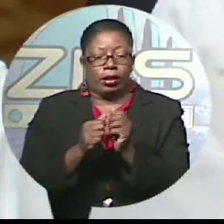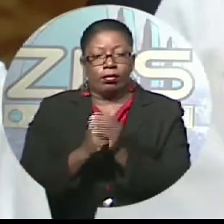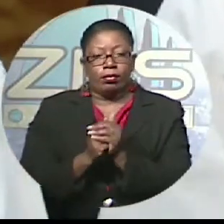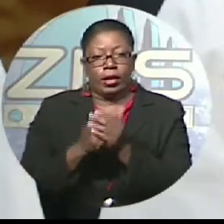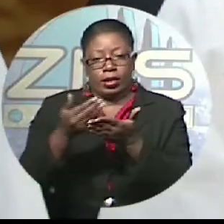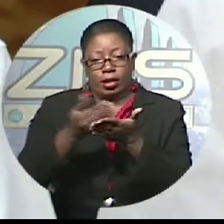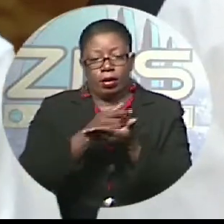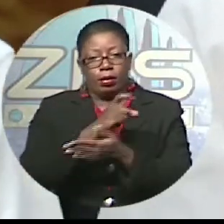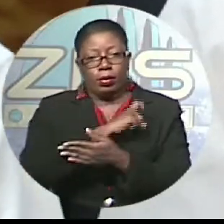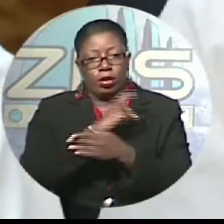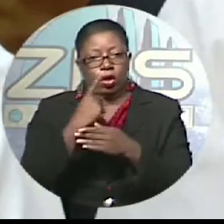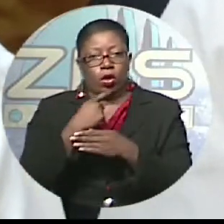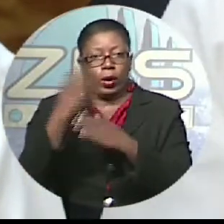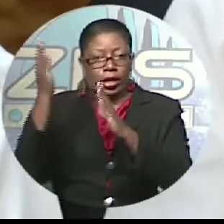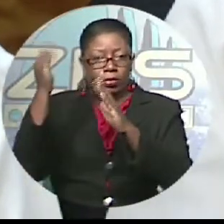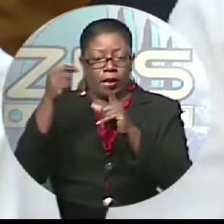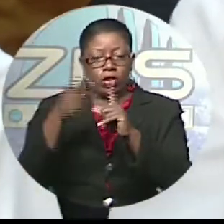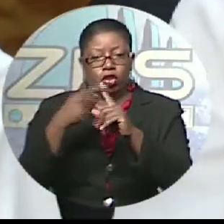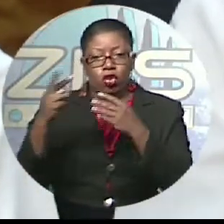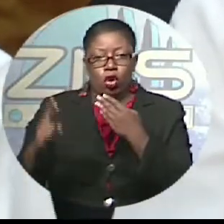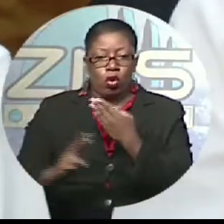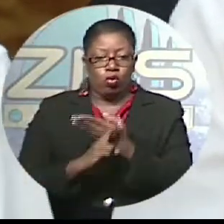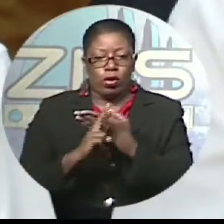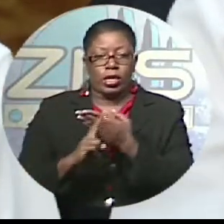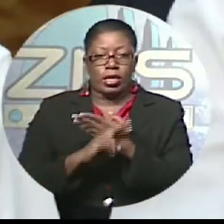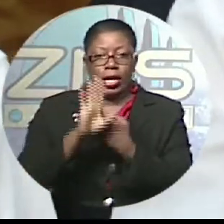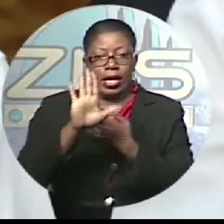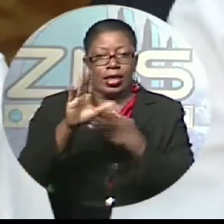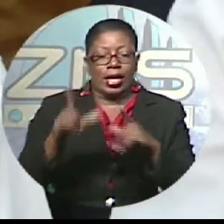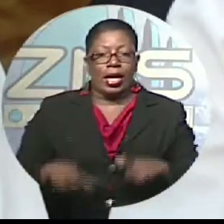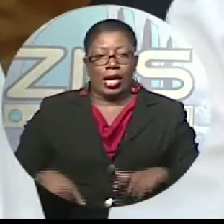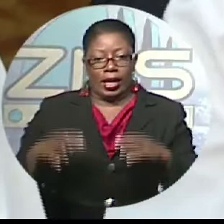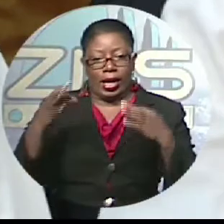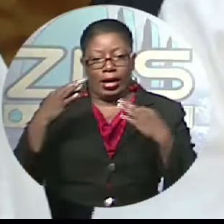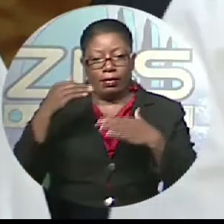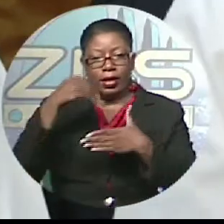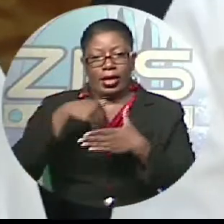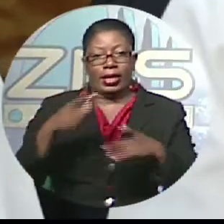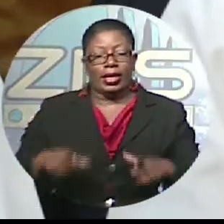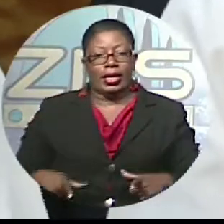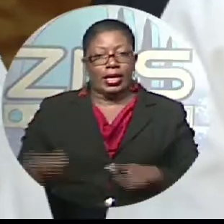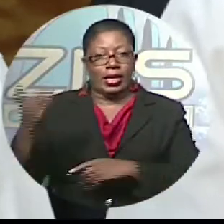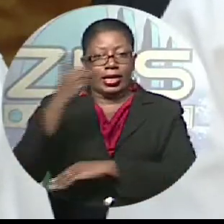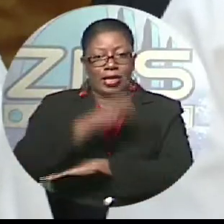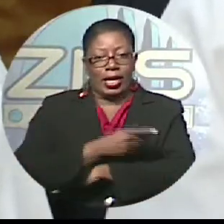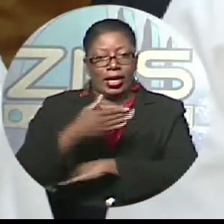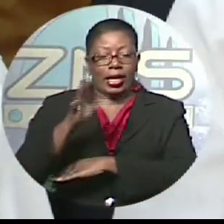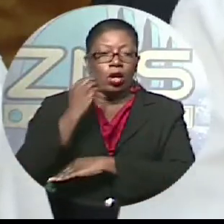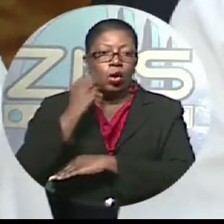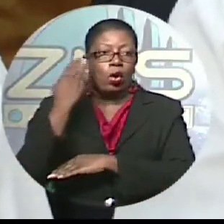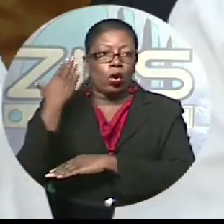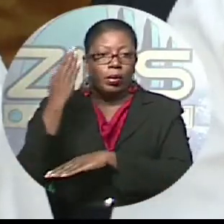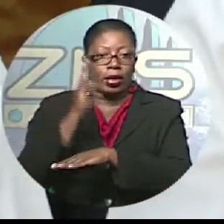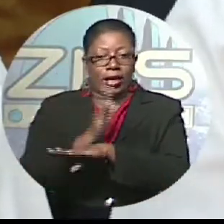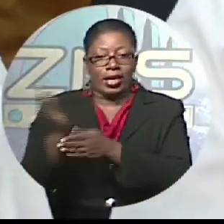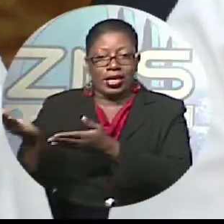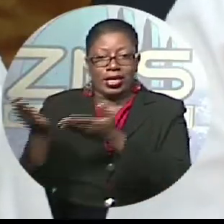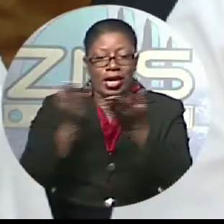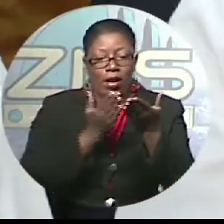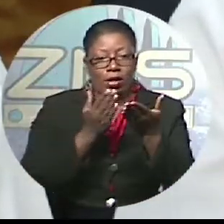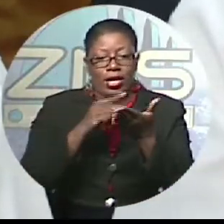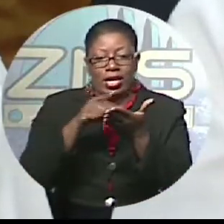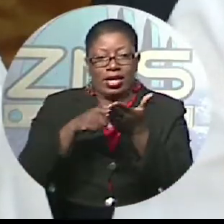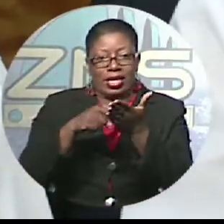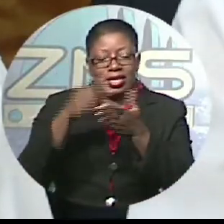are expected to risk life and limb during the day and then go home in the evening and carry these